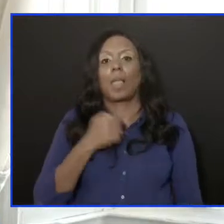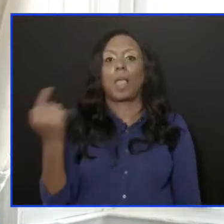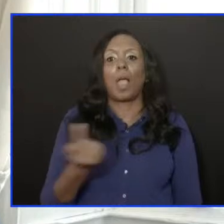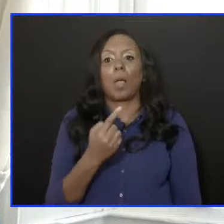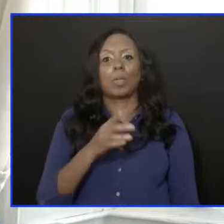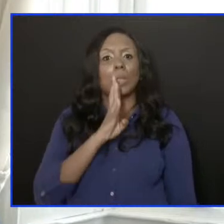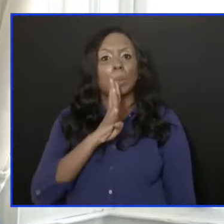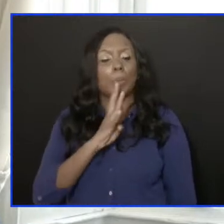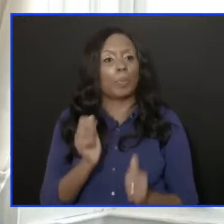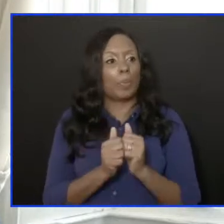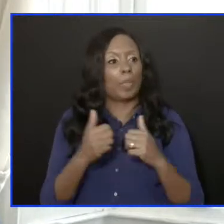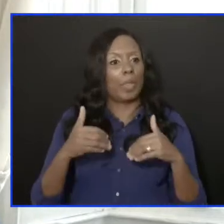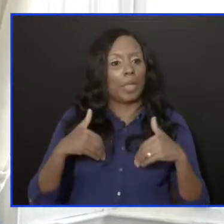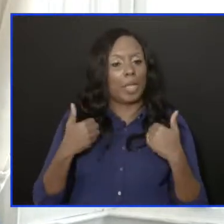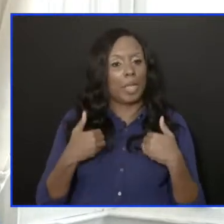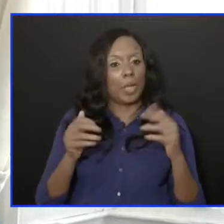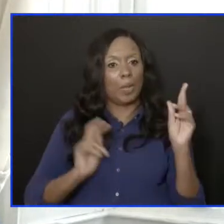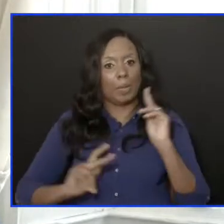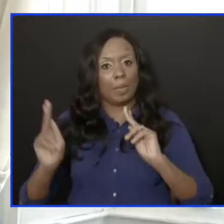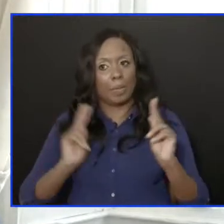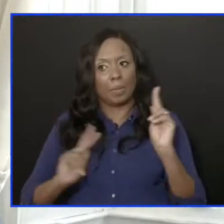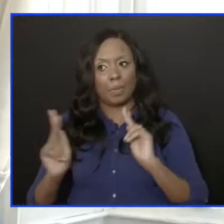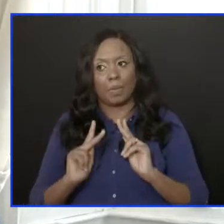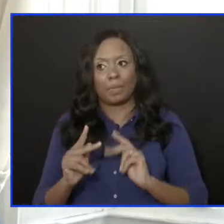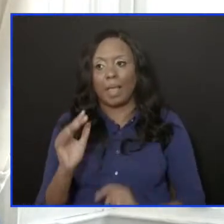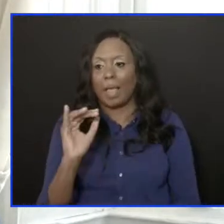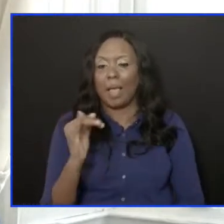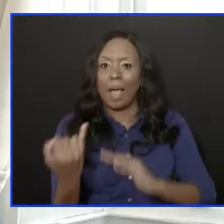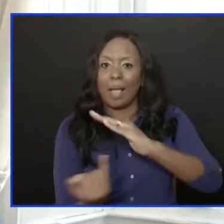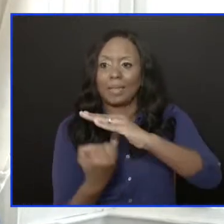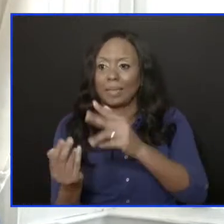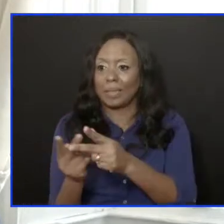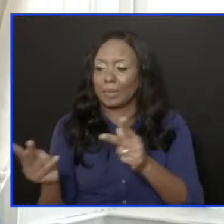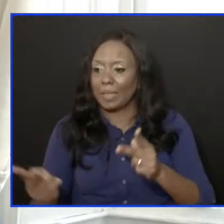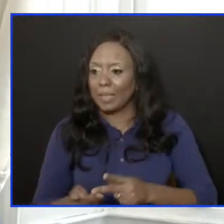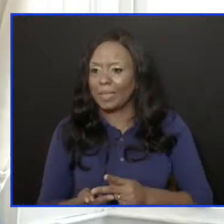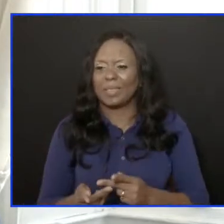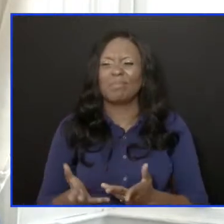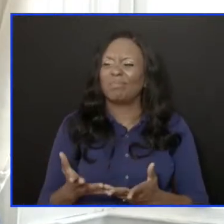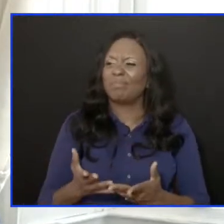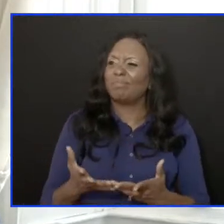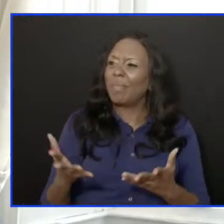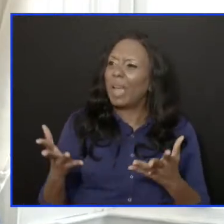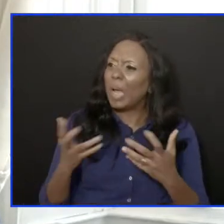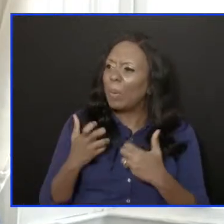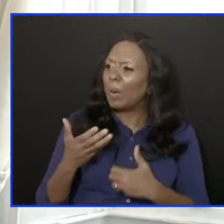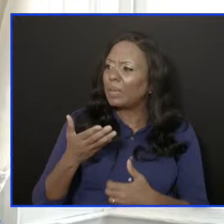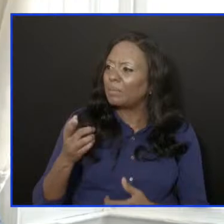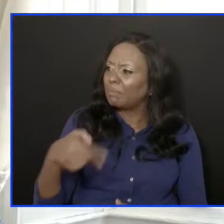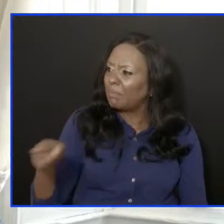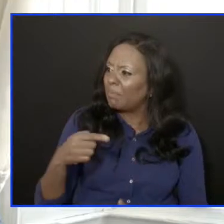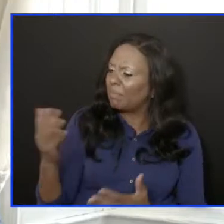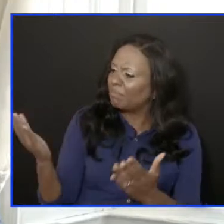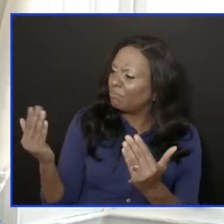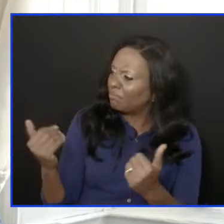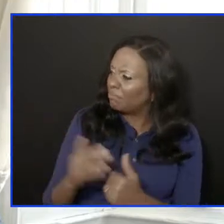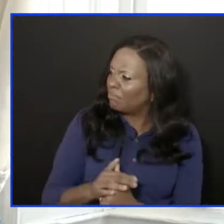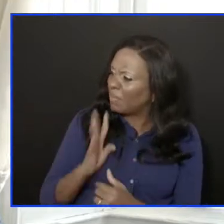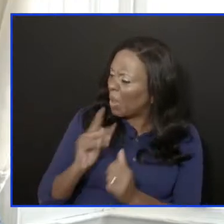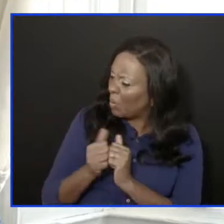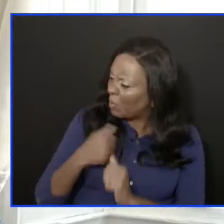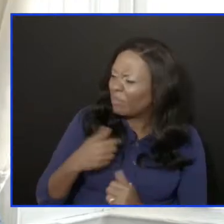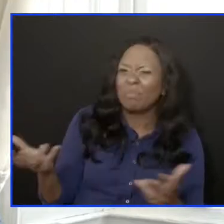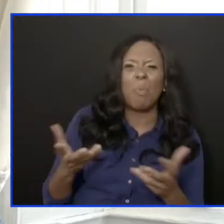of the young people, talking to many of the middle-aged people, trying to get an idea from having them on the ground, what